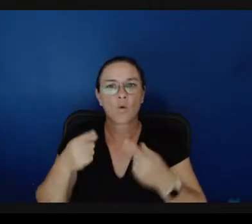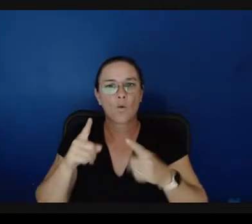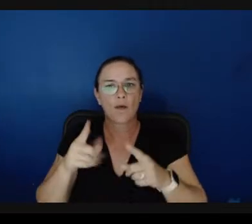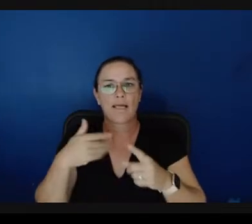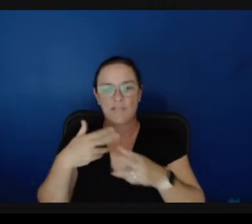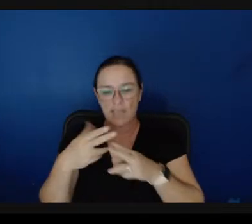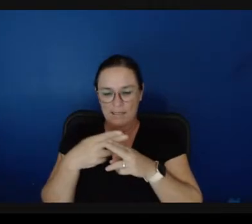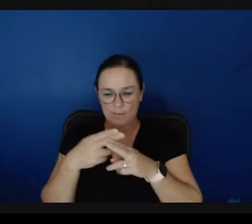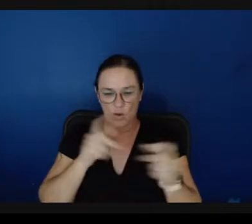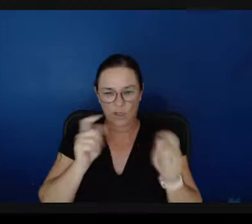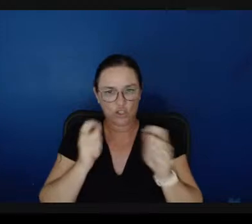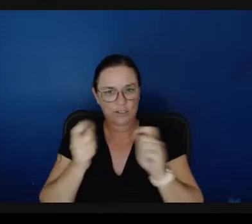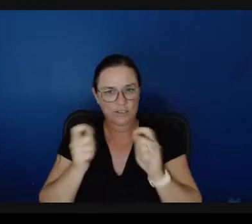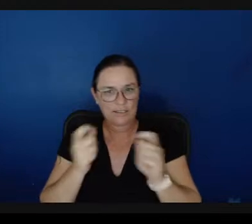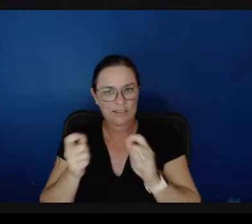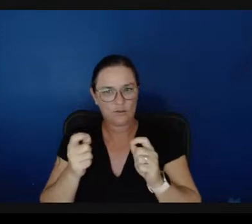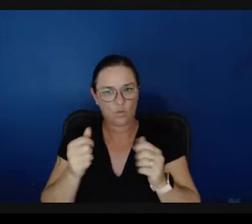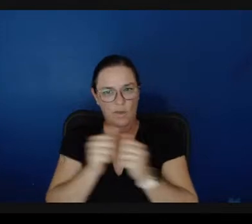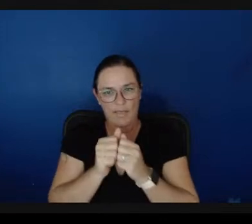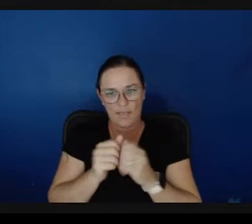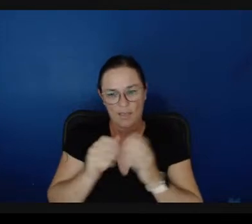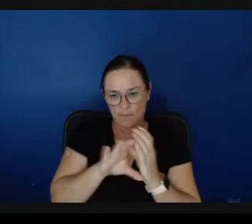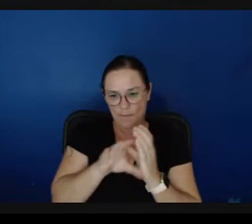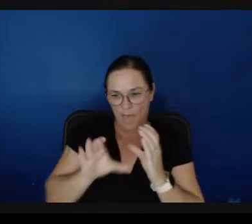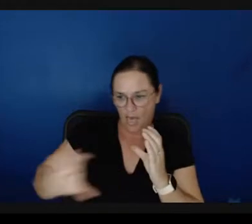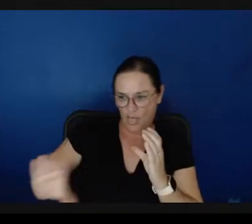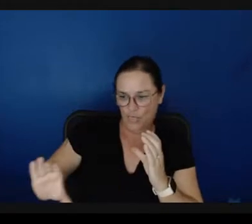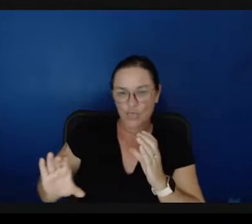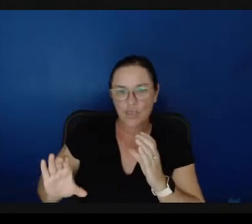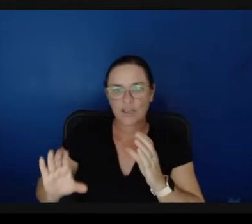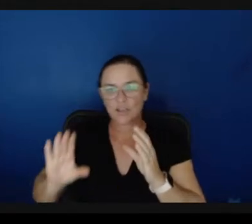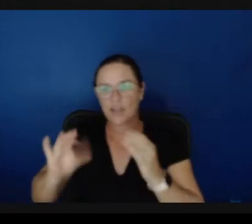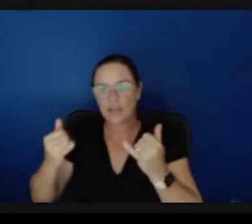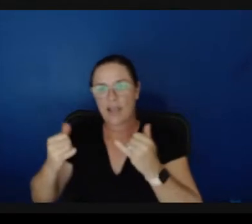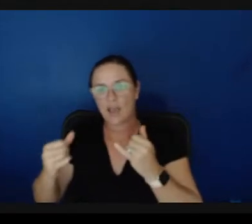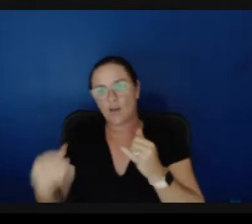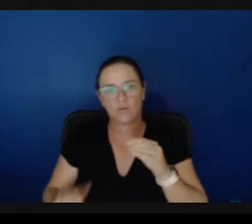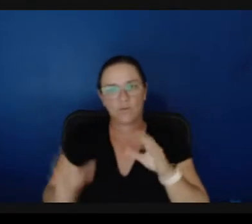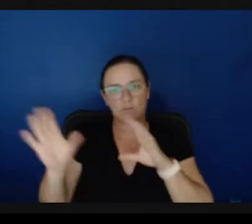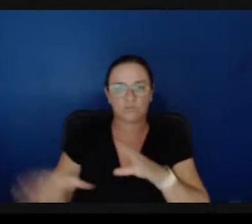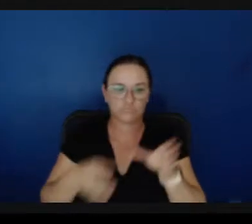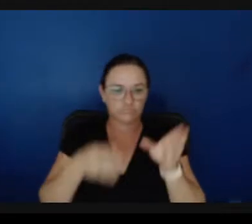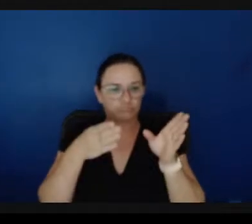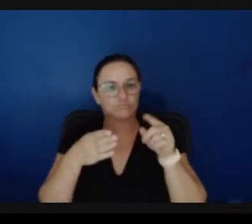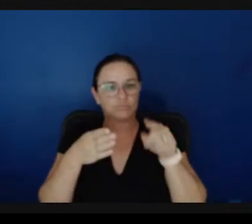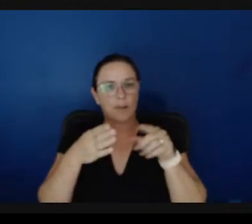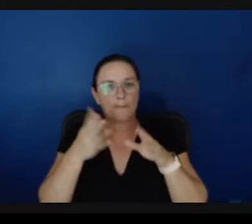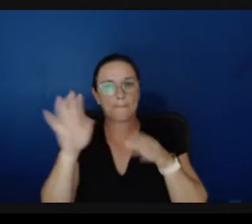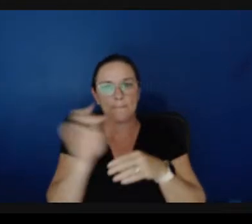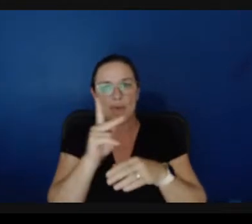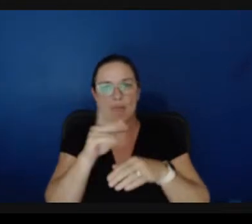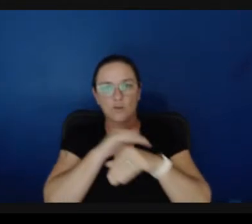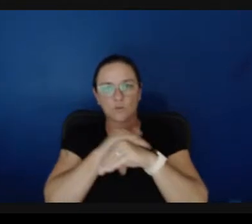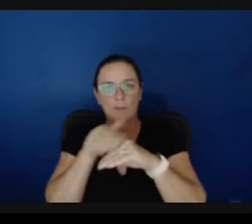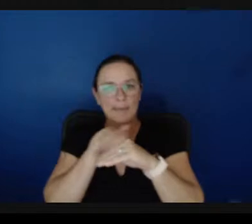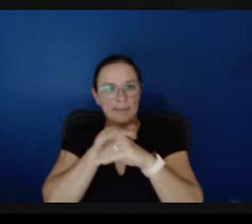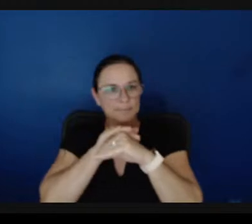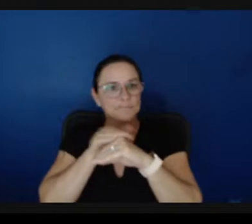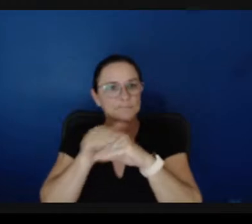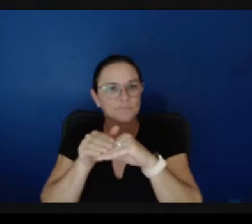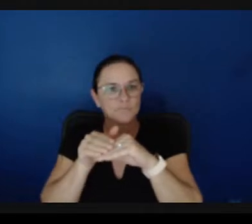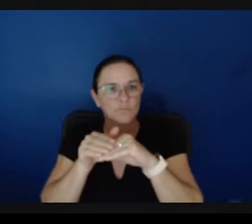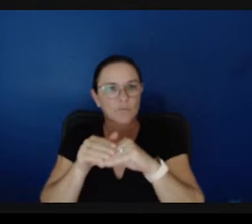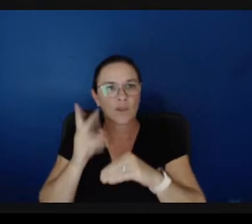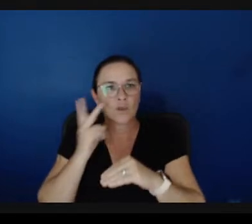magma pathways has focused activity all in the summit region, as you can see here. You do see some south flank